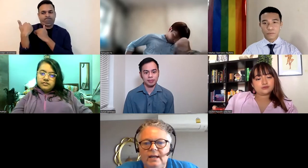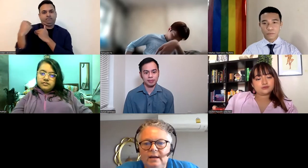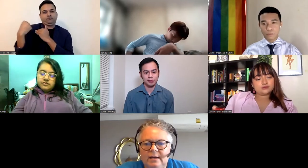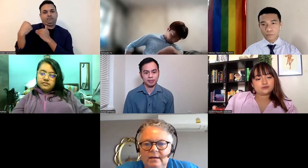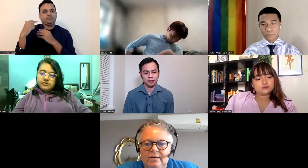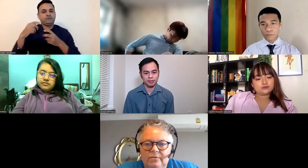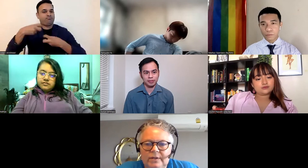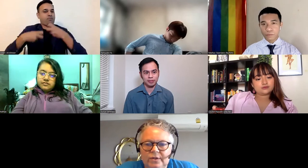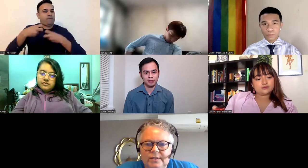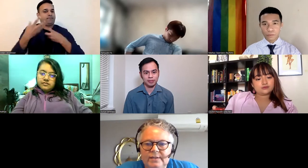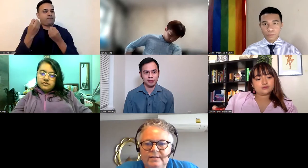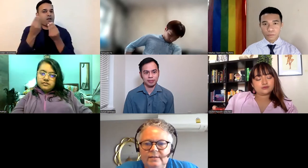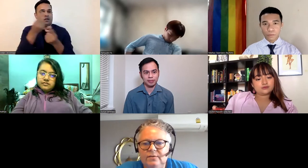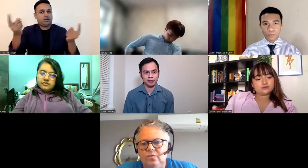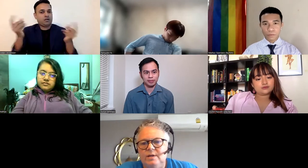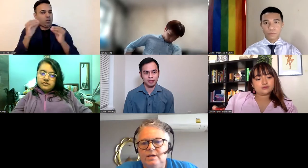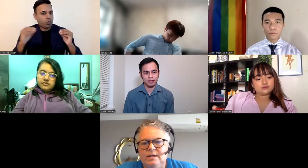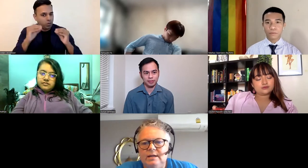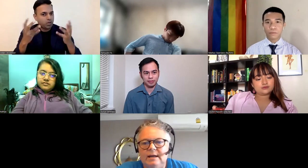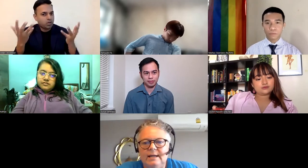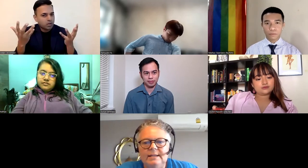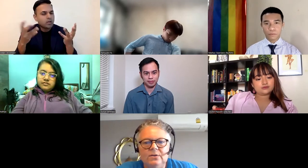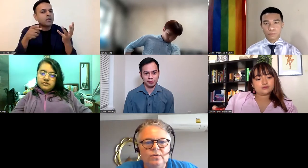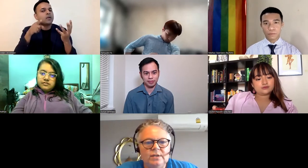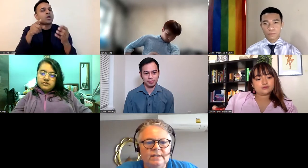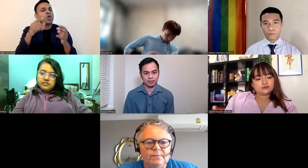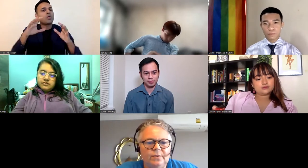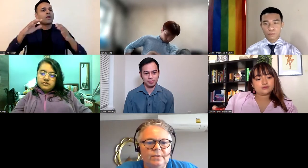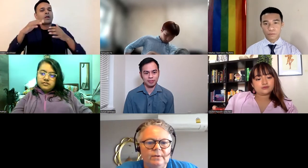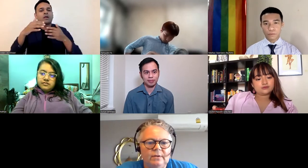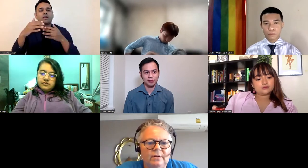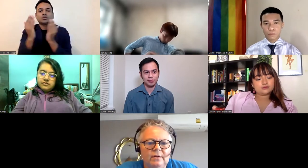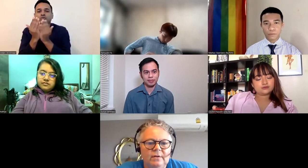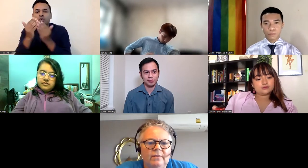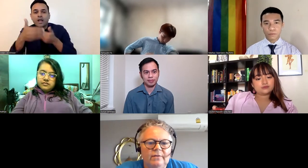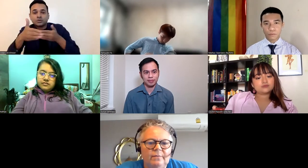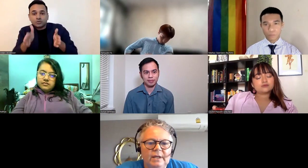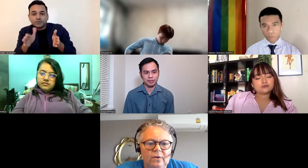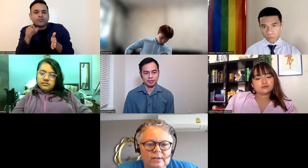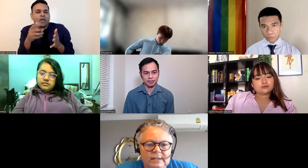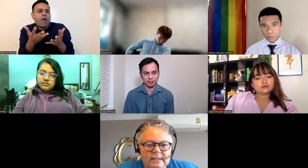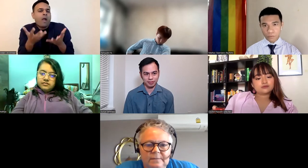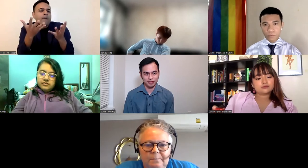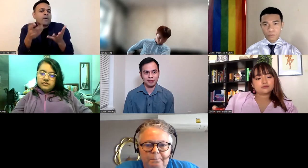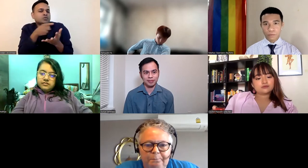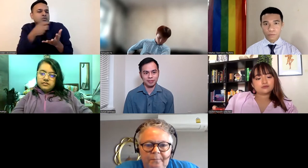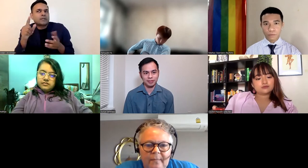training, resources to be as inclusive as possible from the